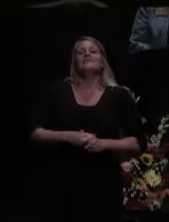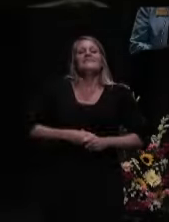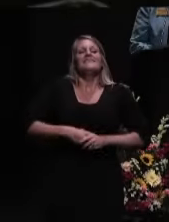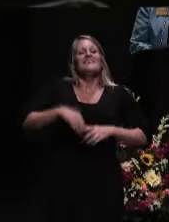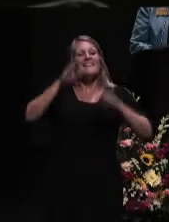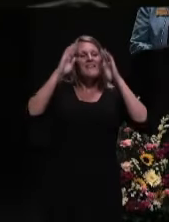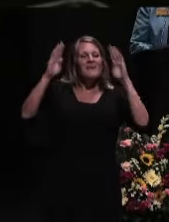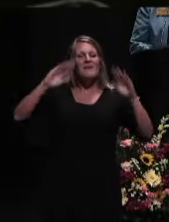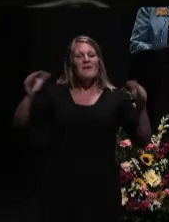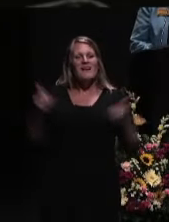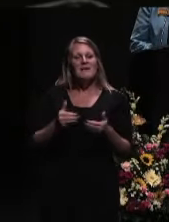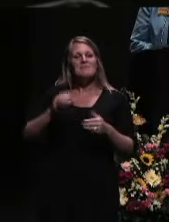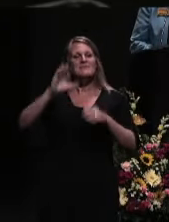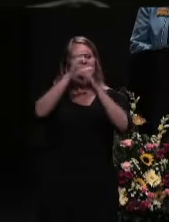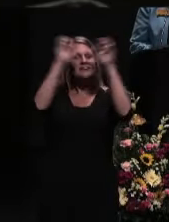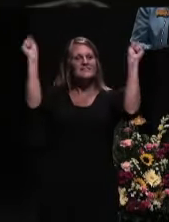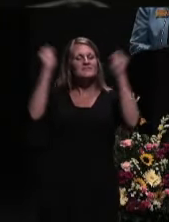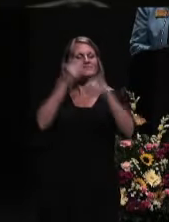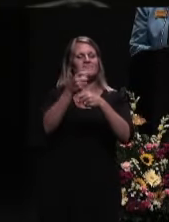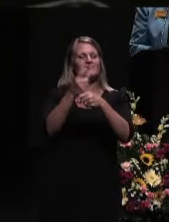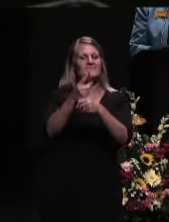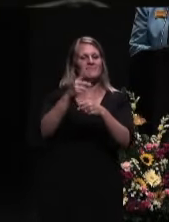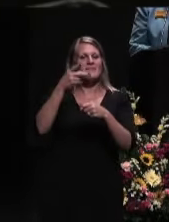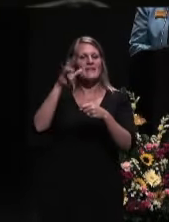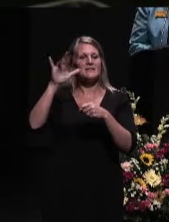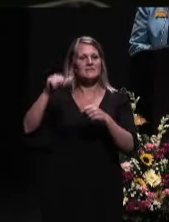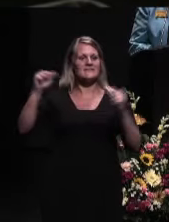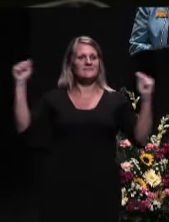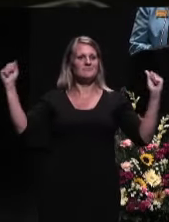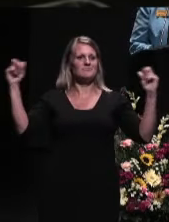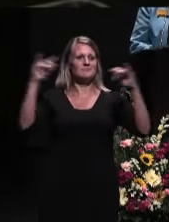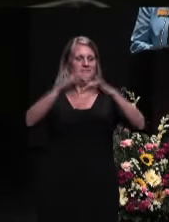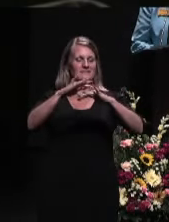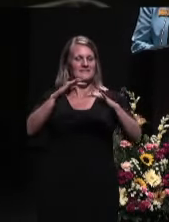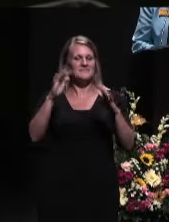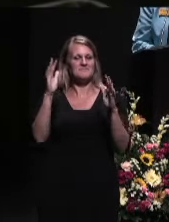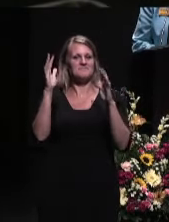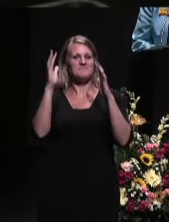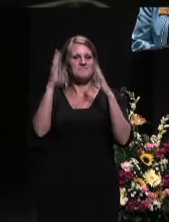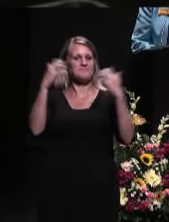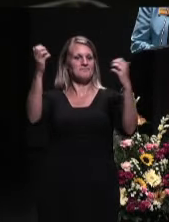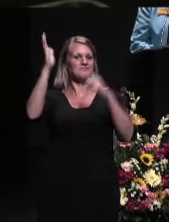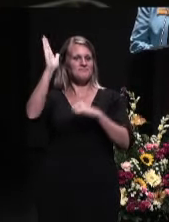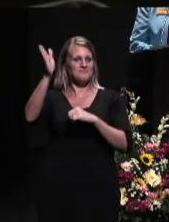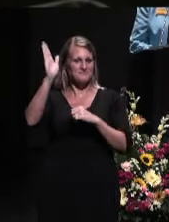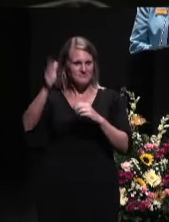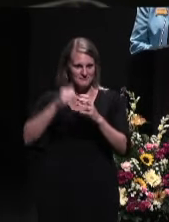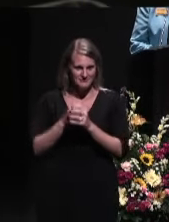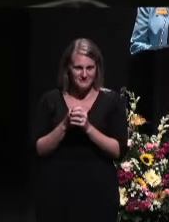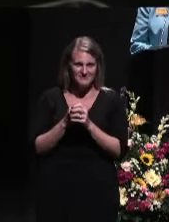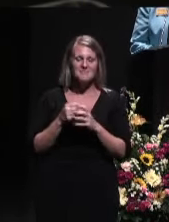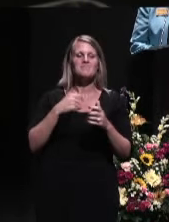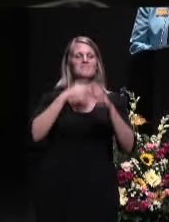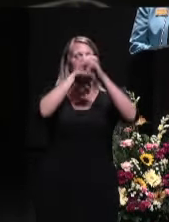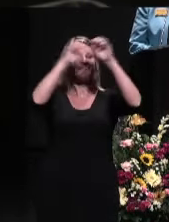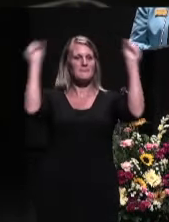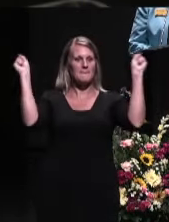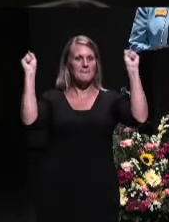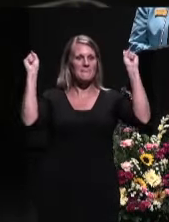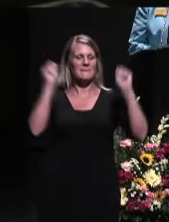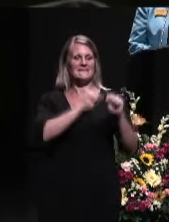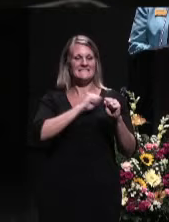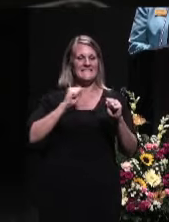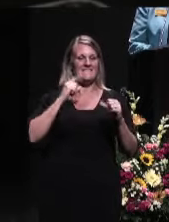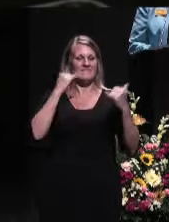To the Chancellor's annual plenary address to the UWM community. I am Julia Sneathan, the President Pro Tem of the Senate for this